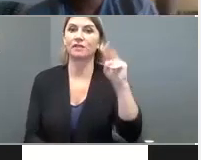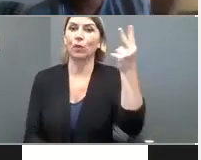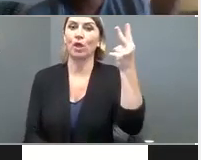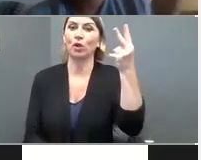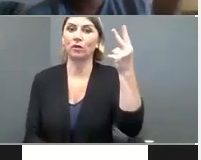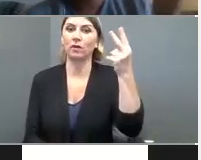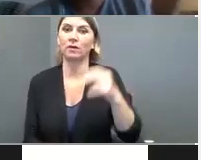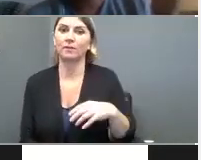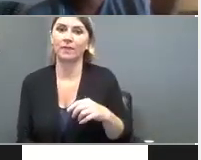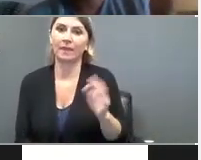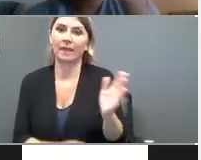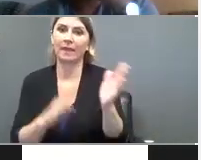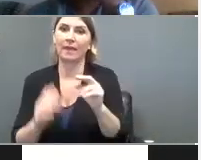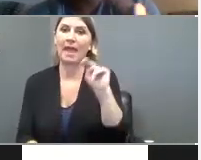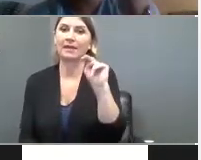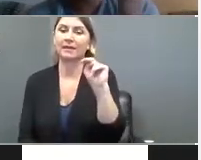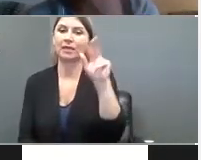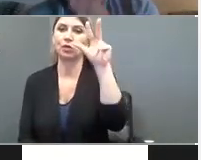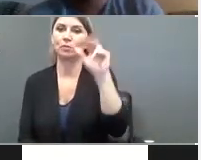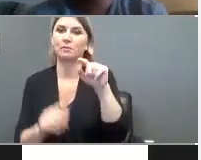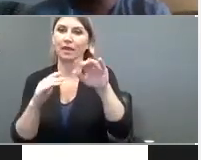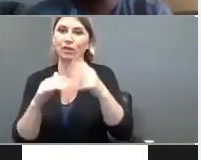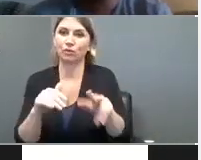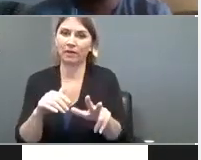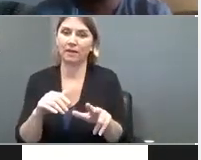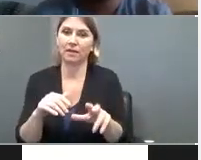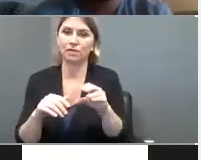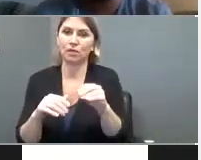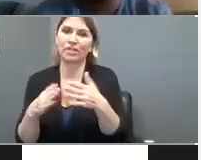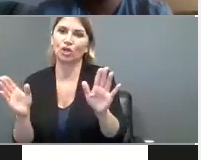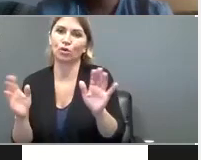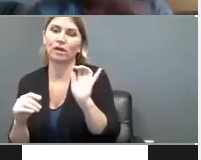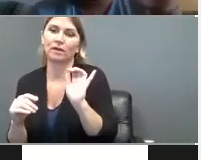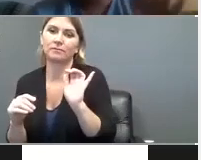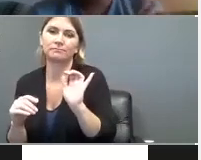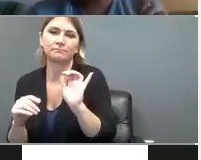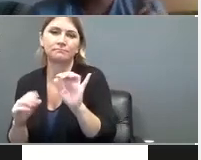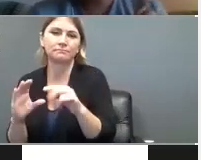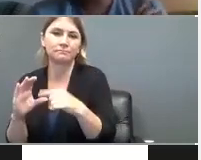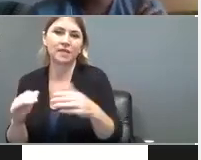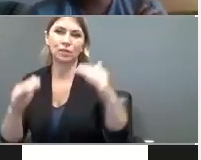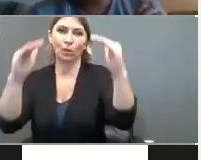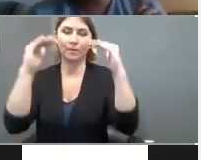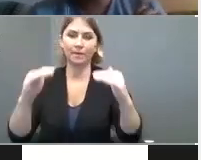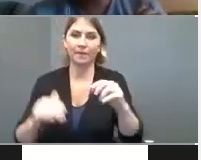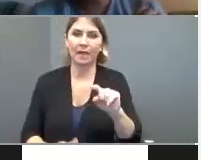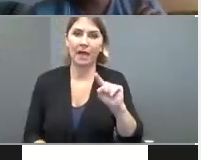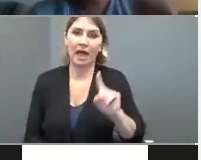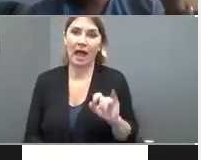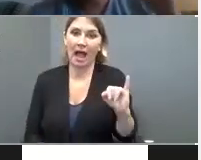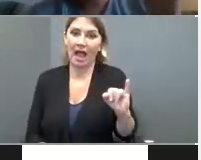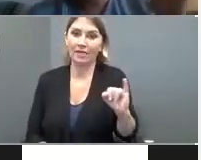n. We have n cubed by 3, or that is in general theta of n cube. Generally, I raised to the power of